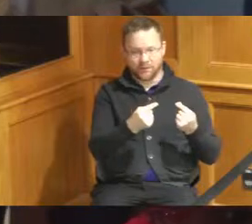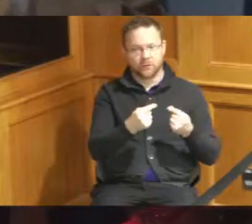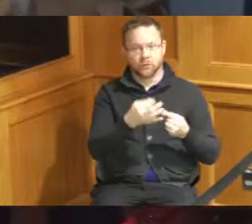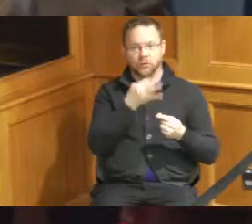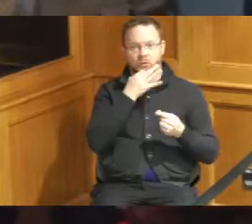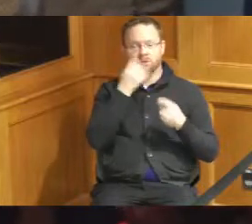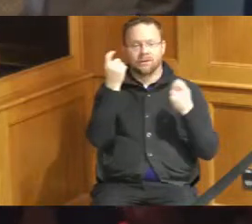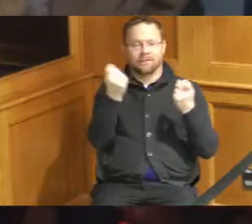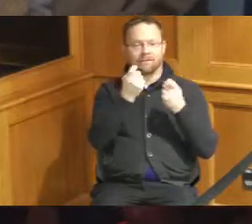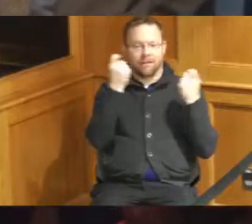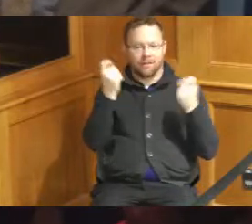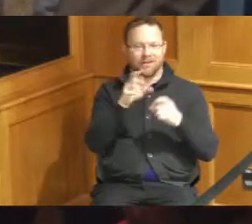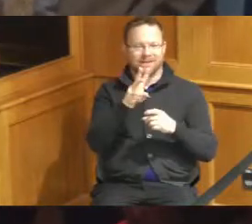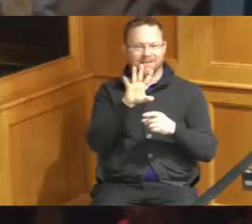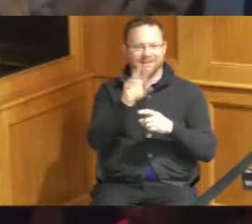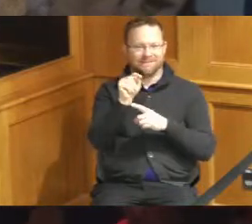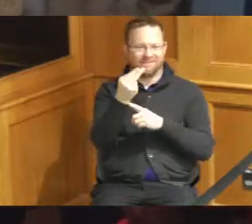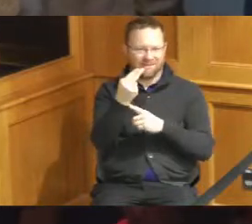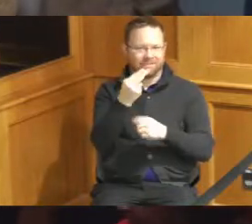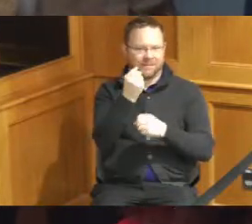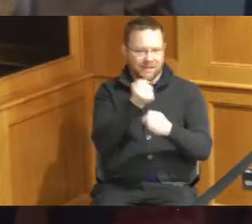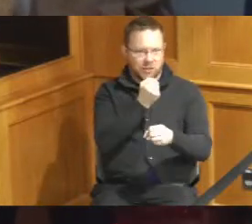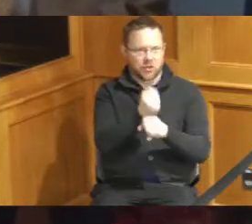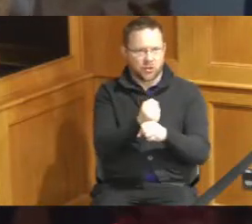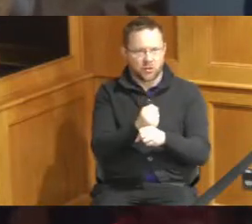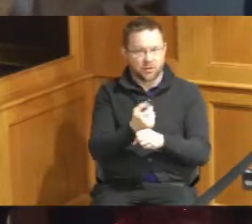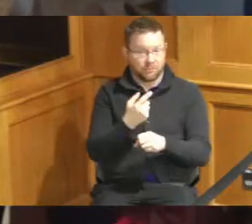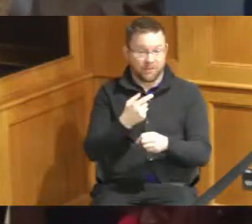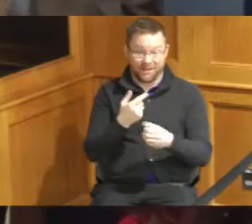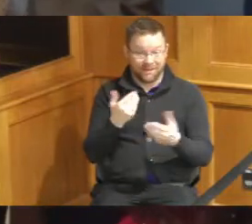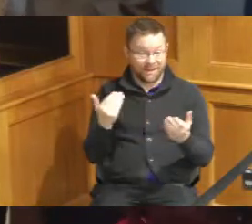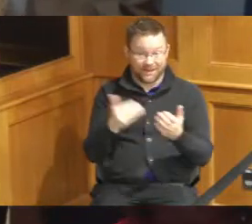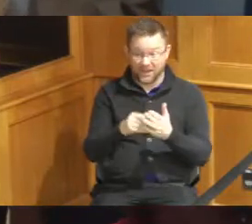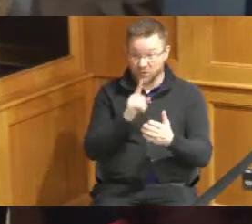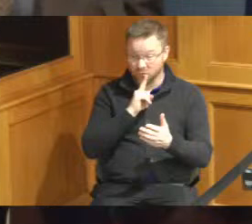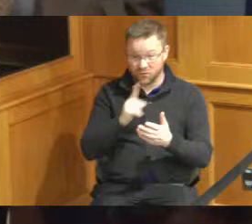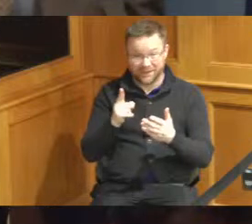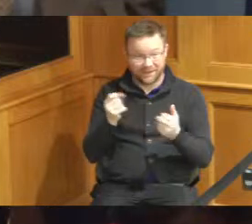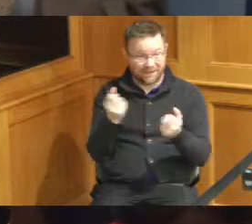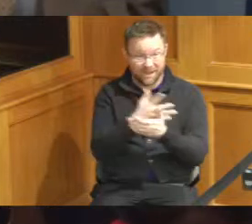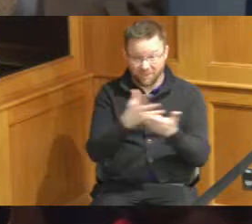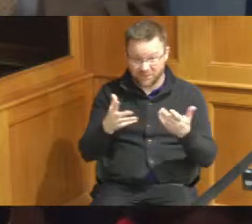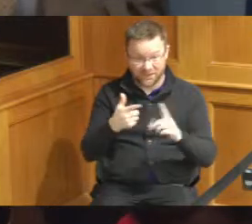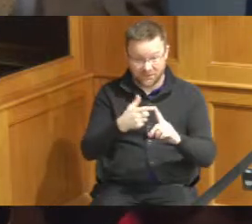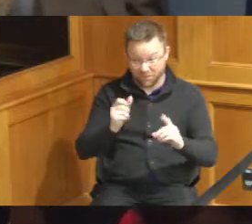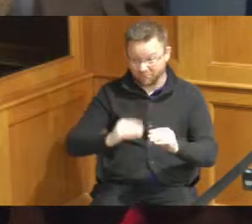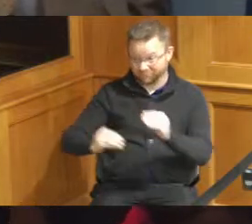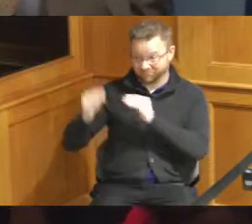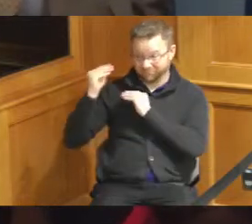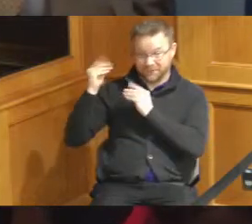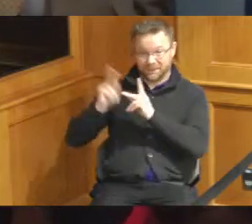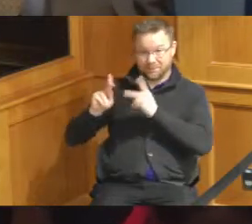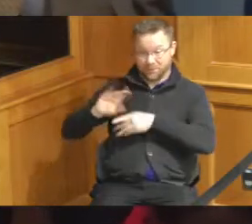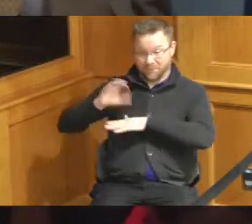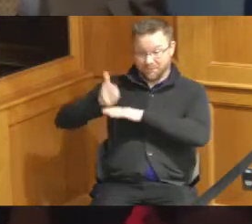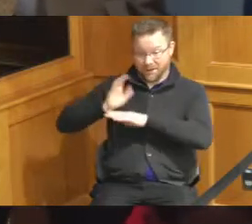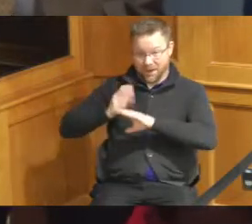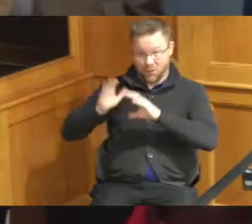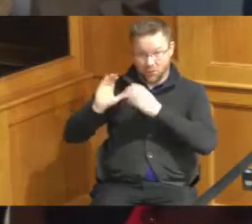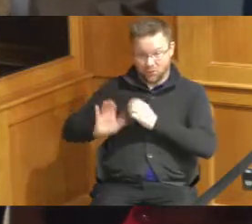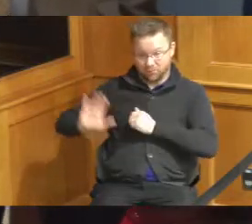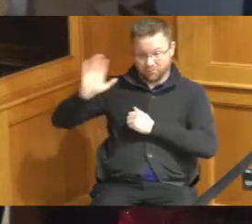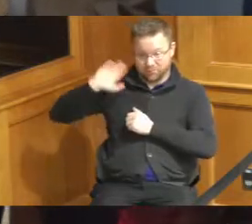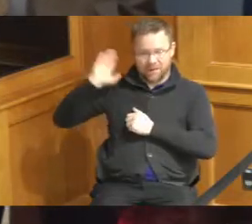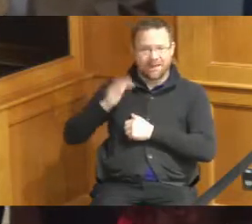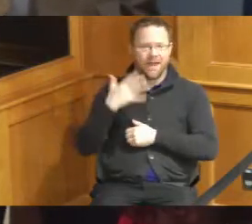our 65th year, but again, we stand on the shoulders of our founders as well. You mentioned our